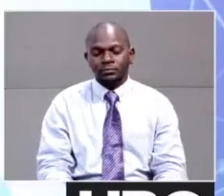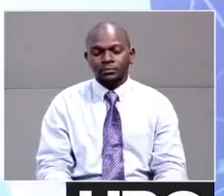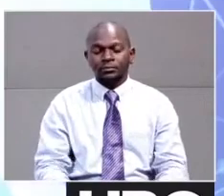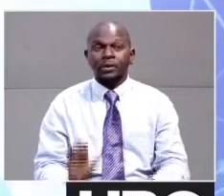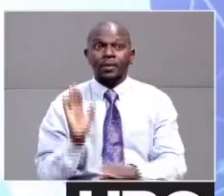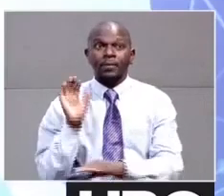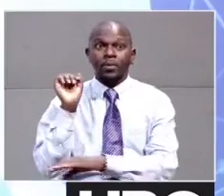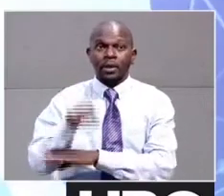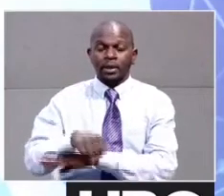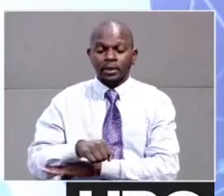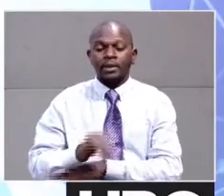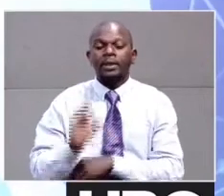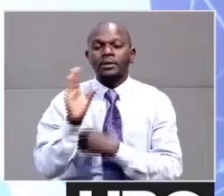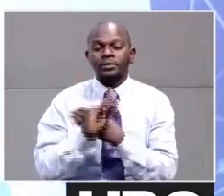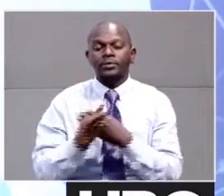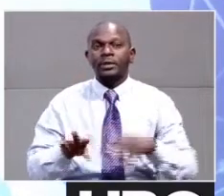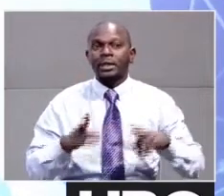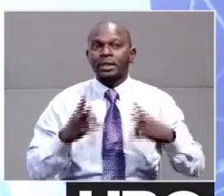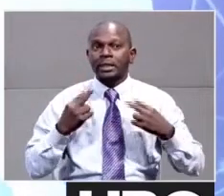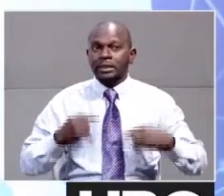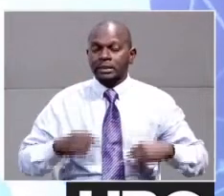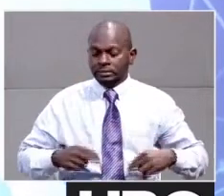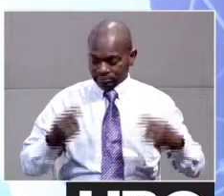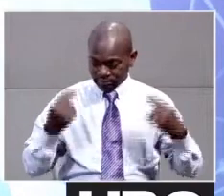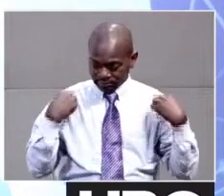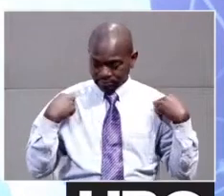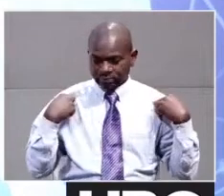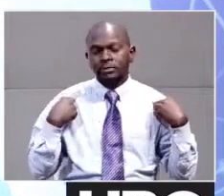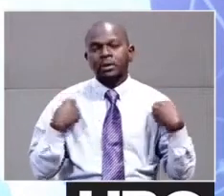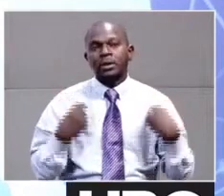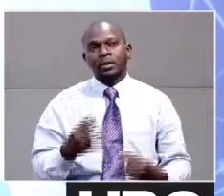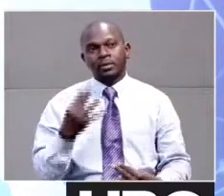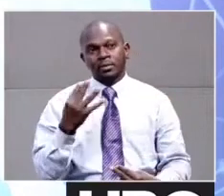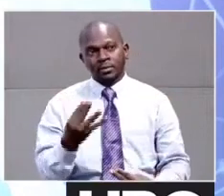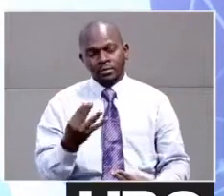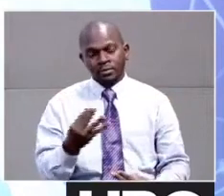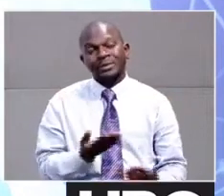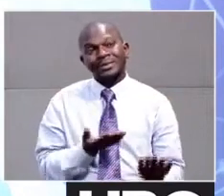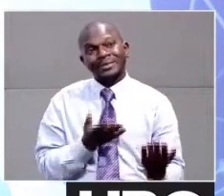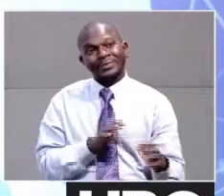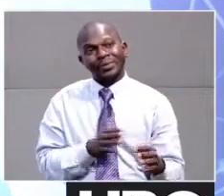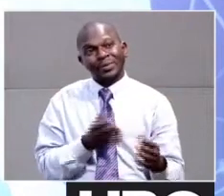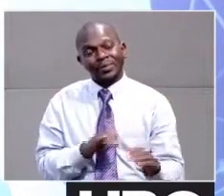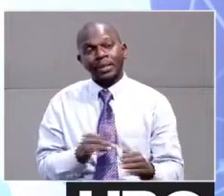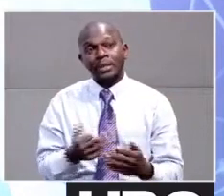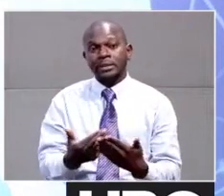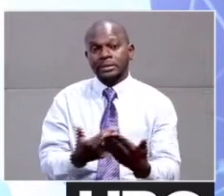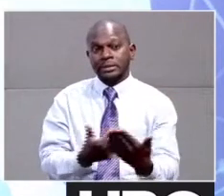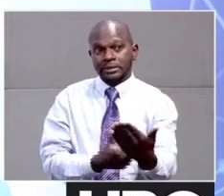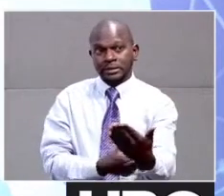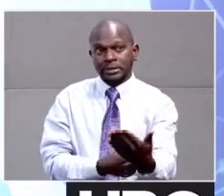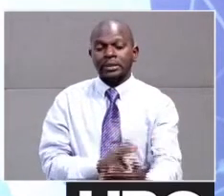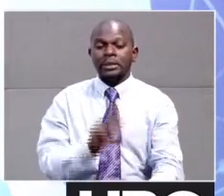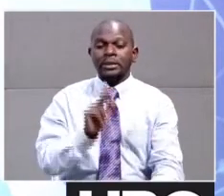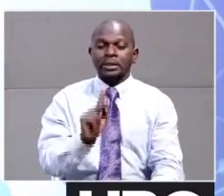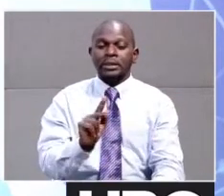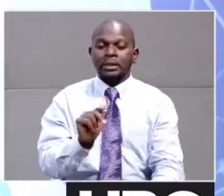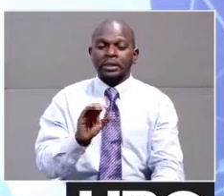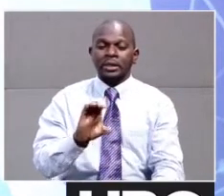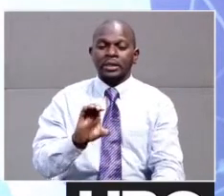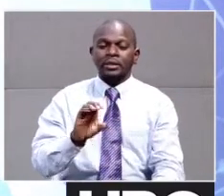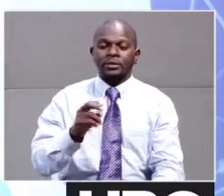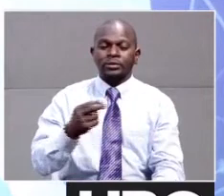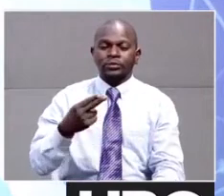Bukedea district health officials are concerned about the 4 cases of maternal deaths registered at Kachumbala